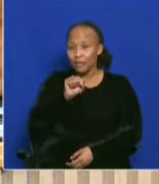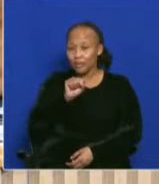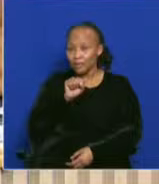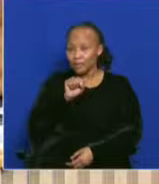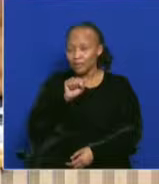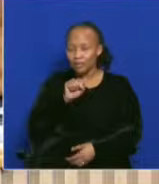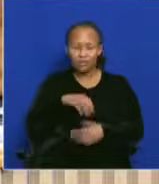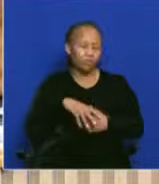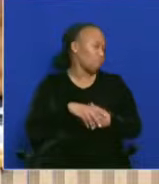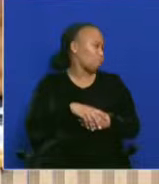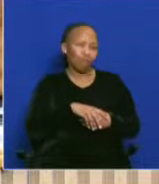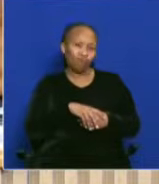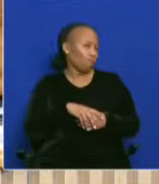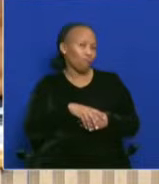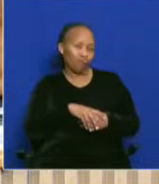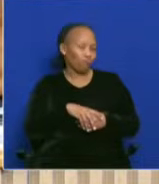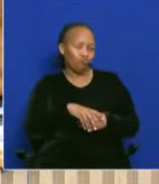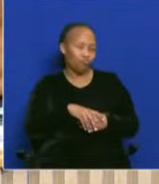2022. Okay.